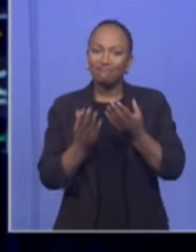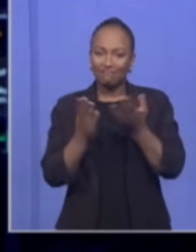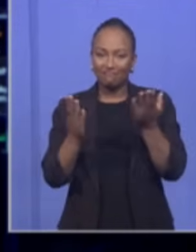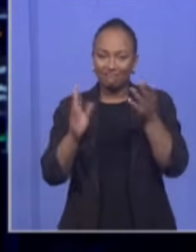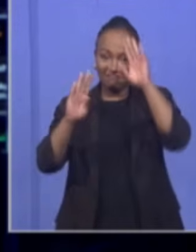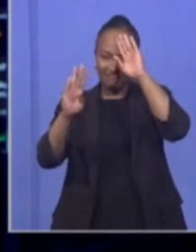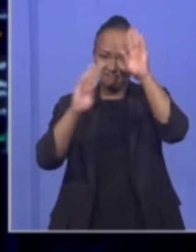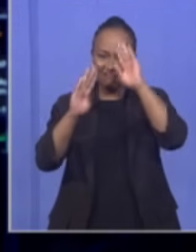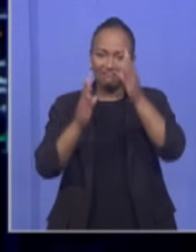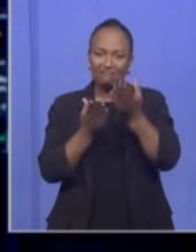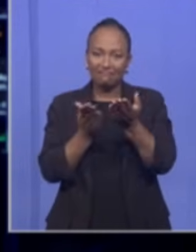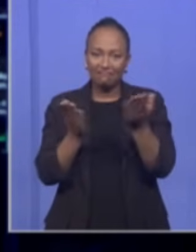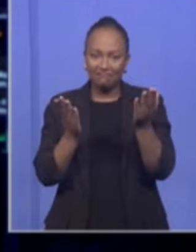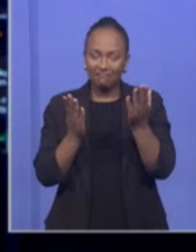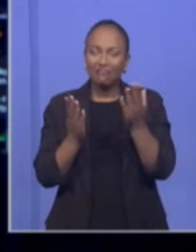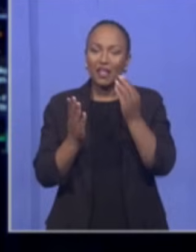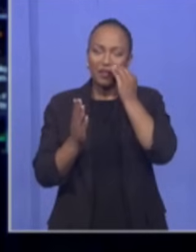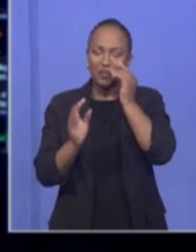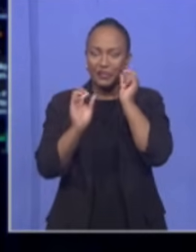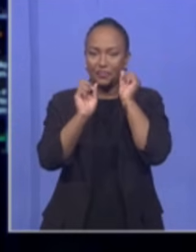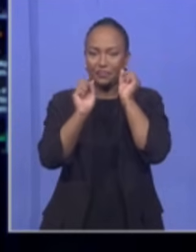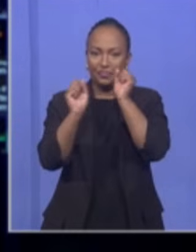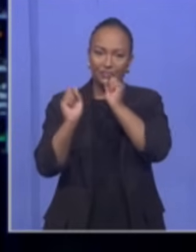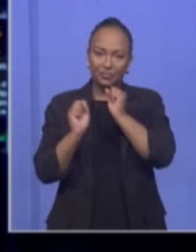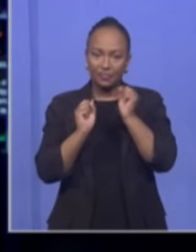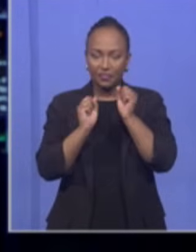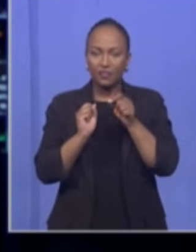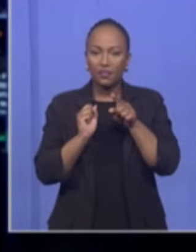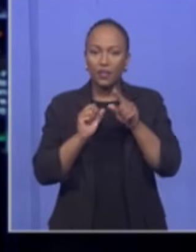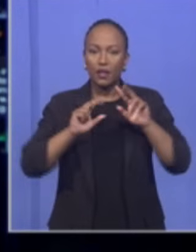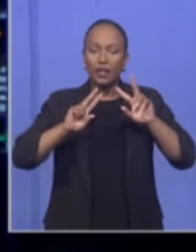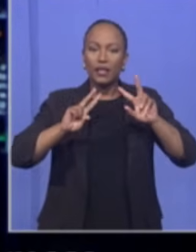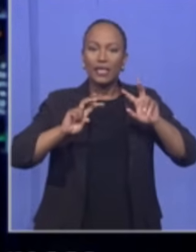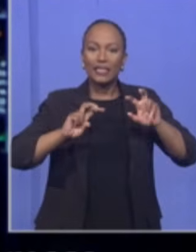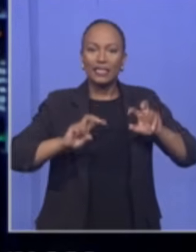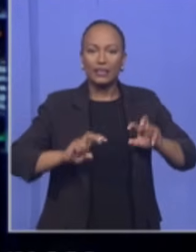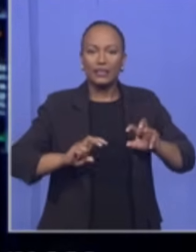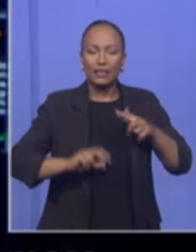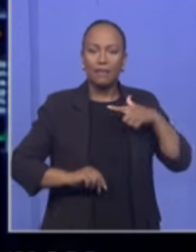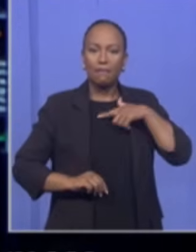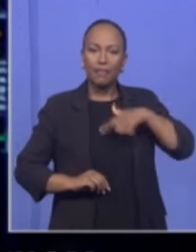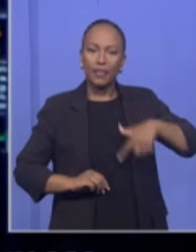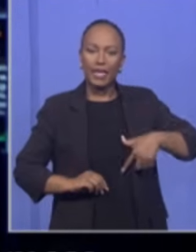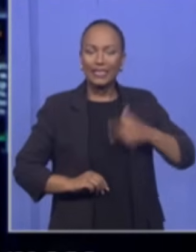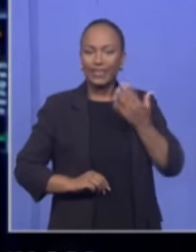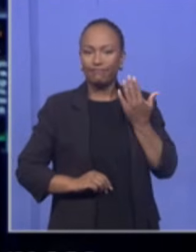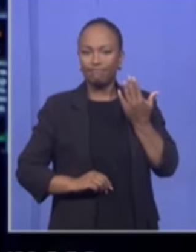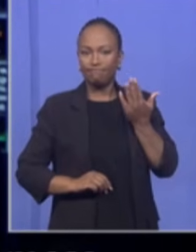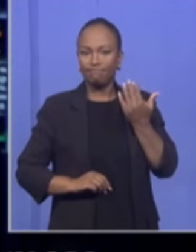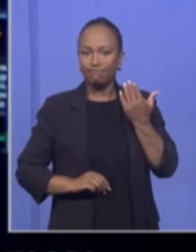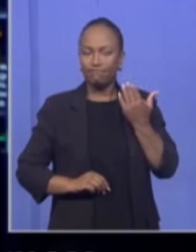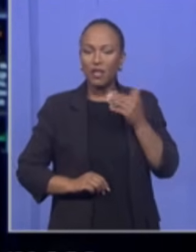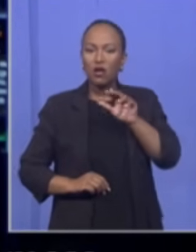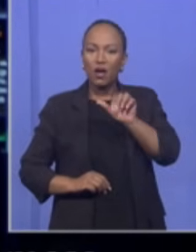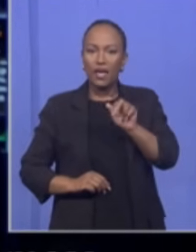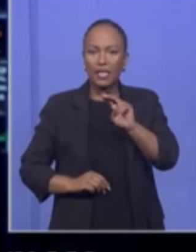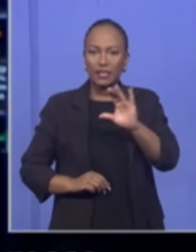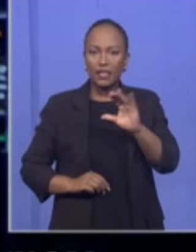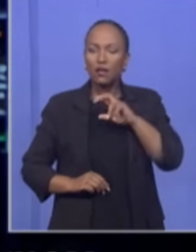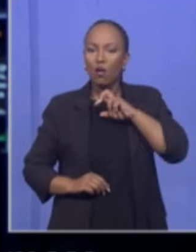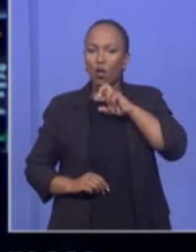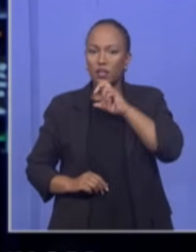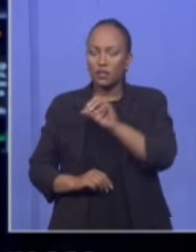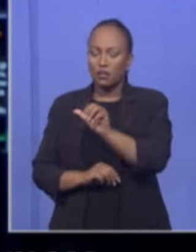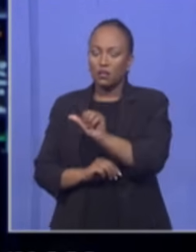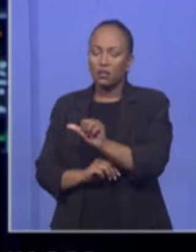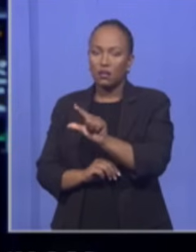Mothoetso madume tla re dithankgolole ka tse direng dipatlisiso mabapi le dintsho tsa mopresidente kakaretso wa pele wa ANC Kgosi